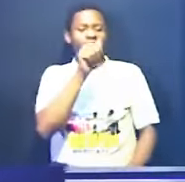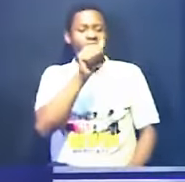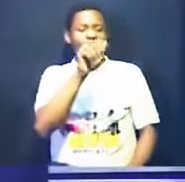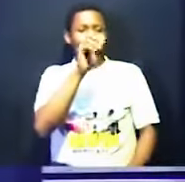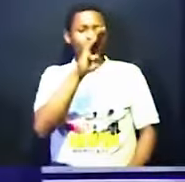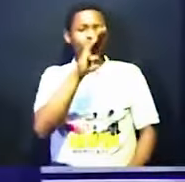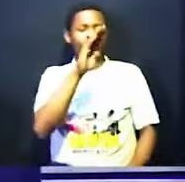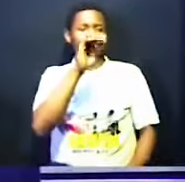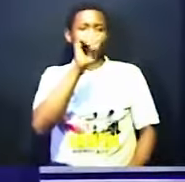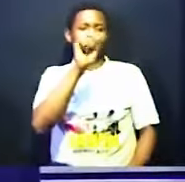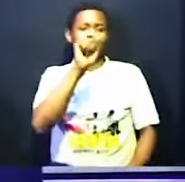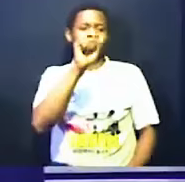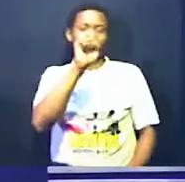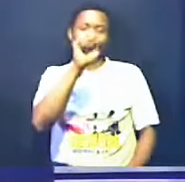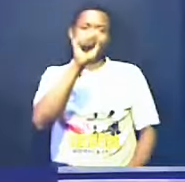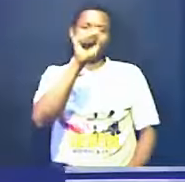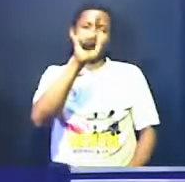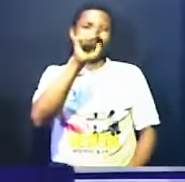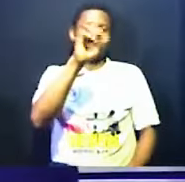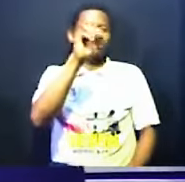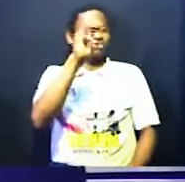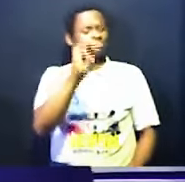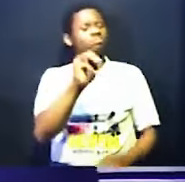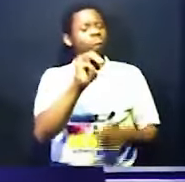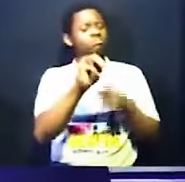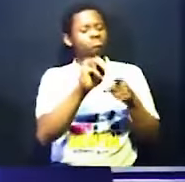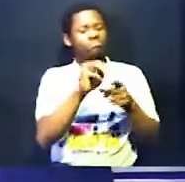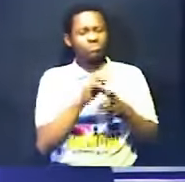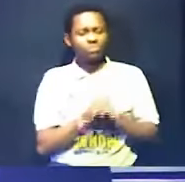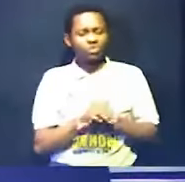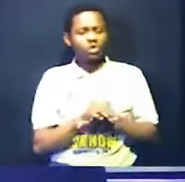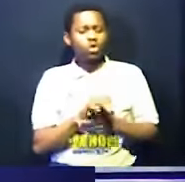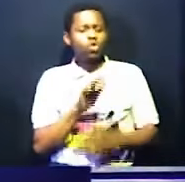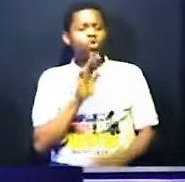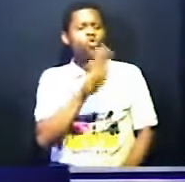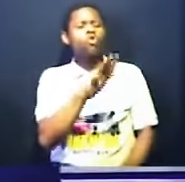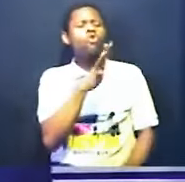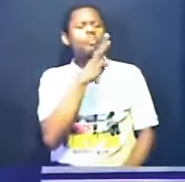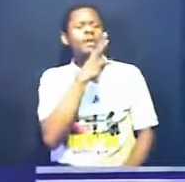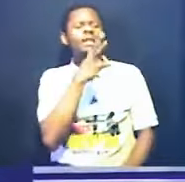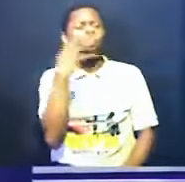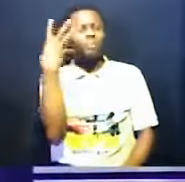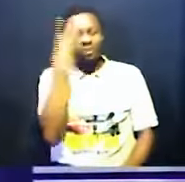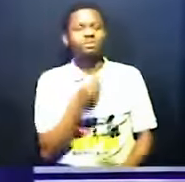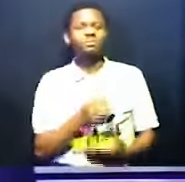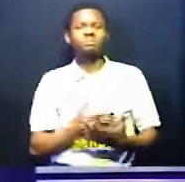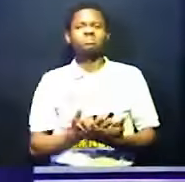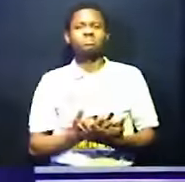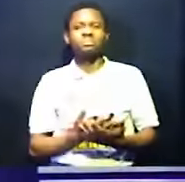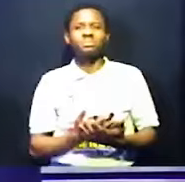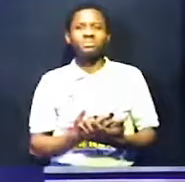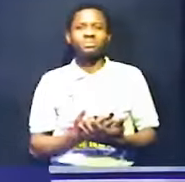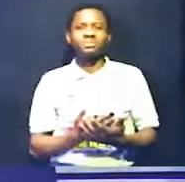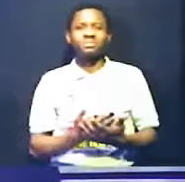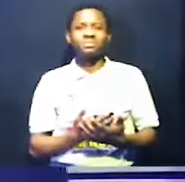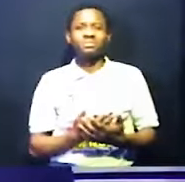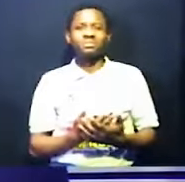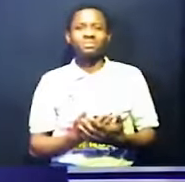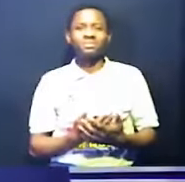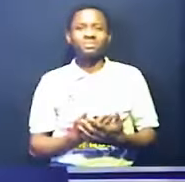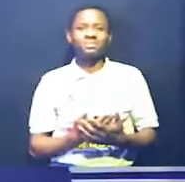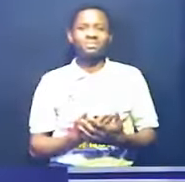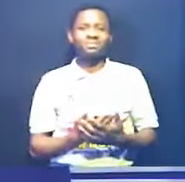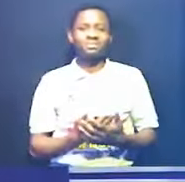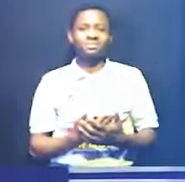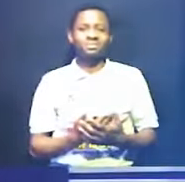suspect their mother was very beautiful. I don't know, maybe because of the way he was handsome,